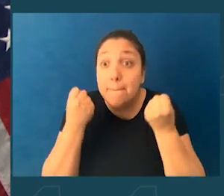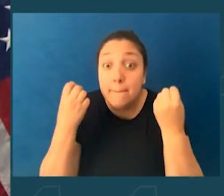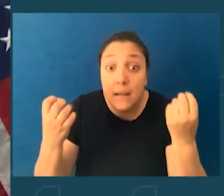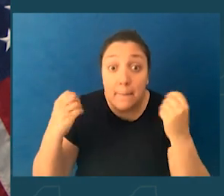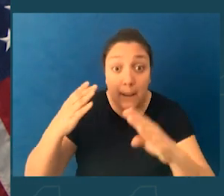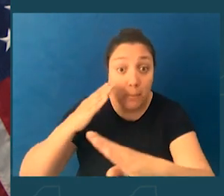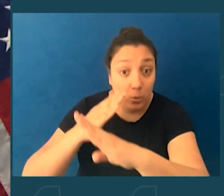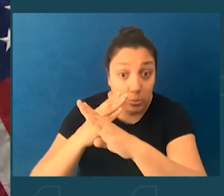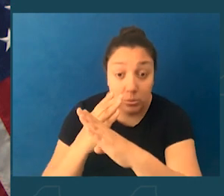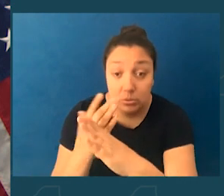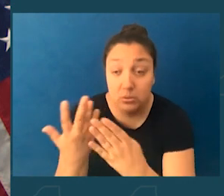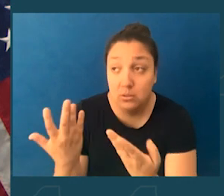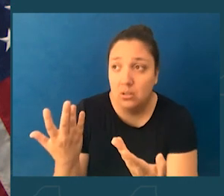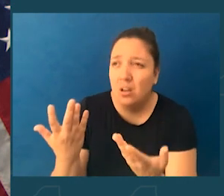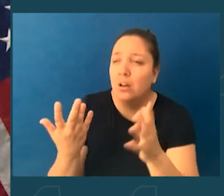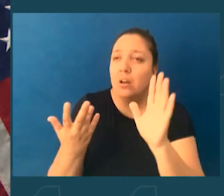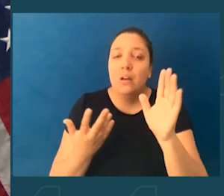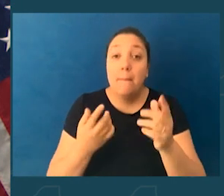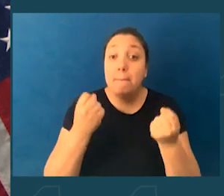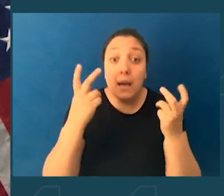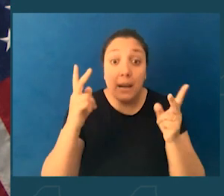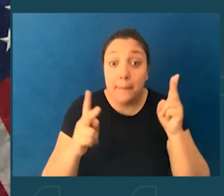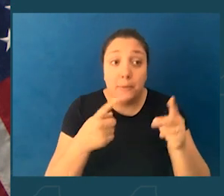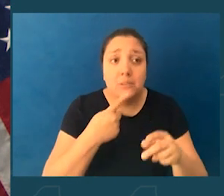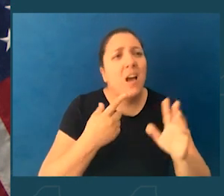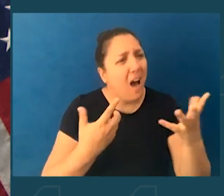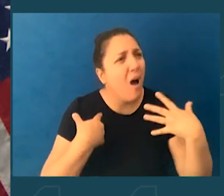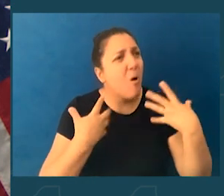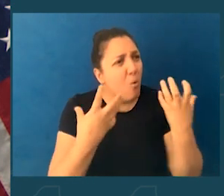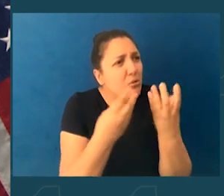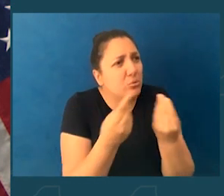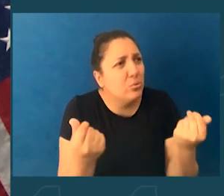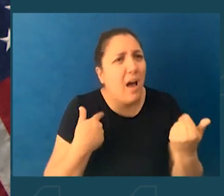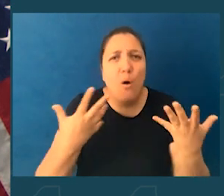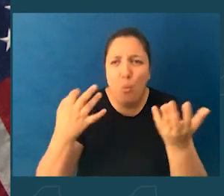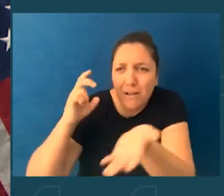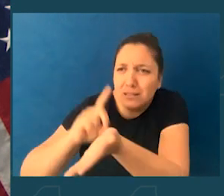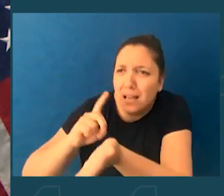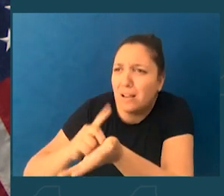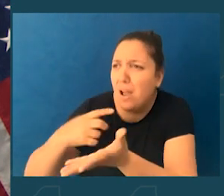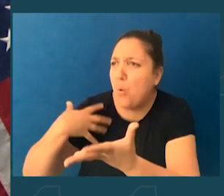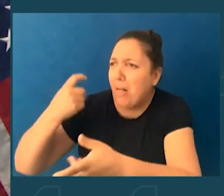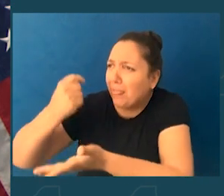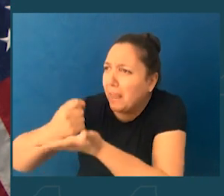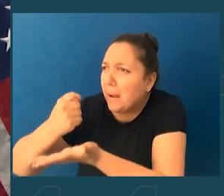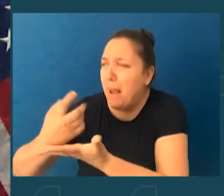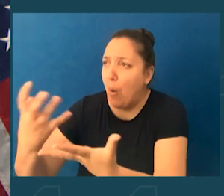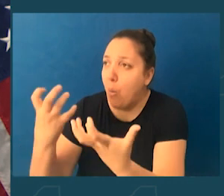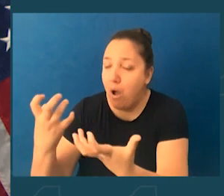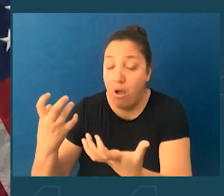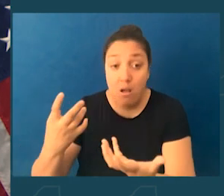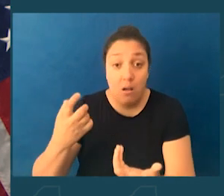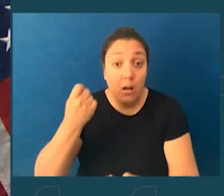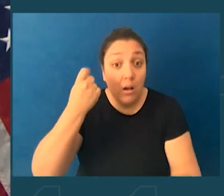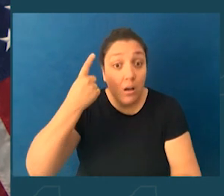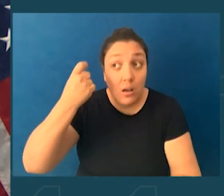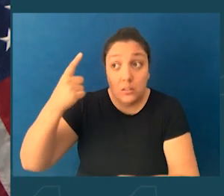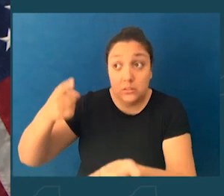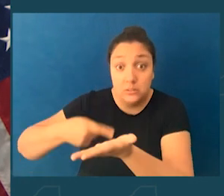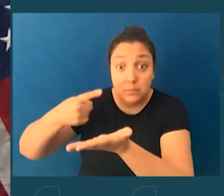say, I want help, and it's a tough realization to say, I need help, but then it takes a long time to get an appointment. Sometimes insurance wouldn't